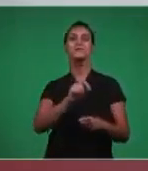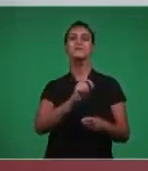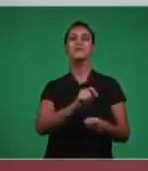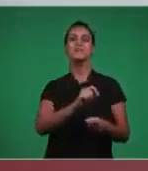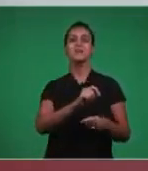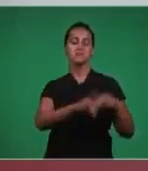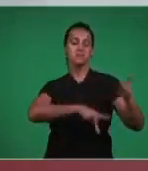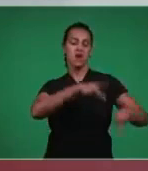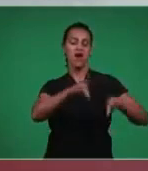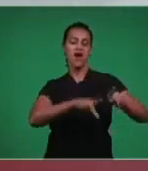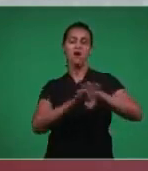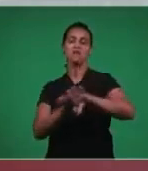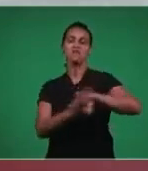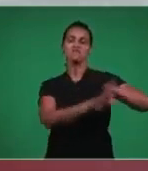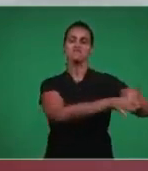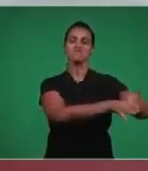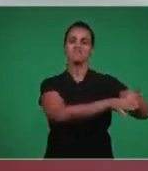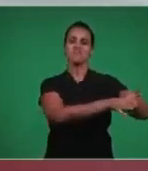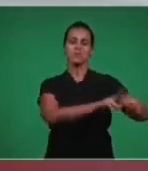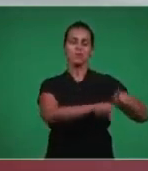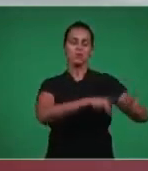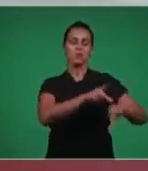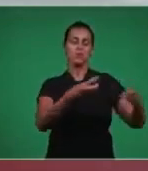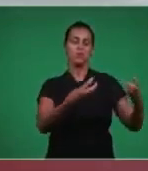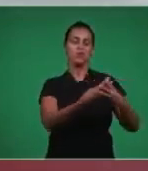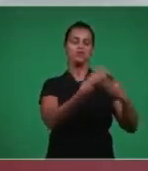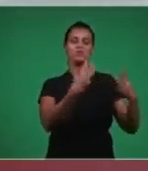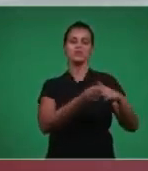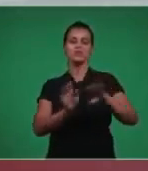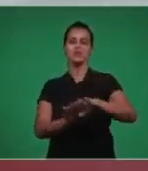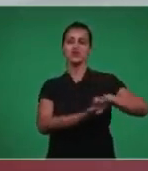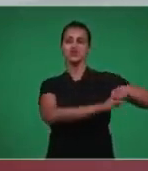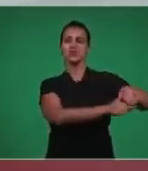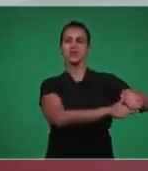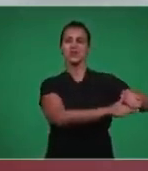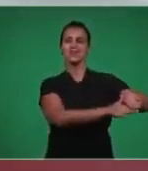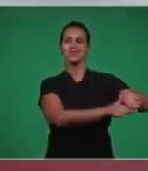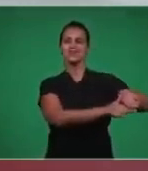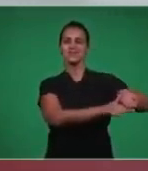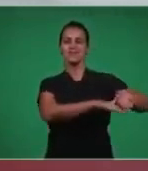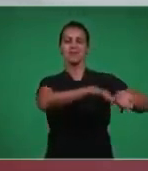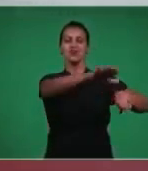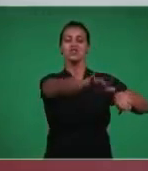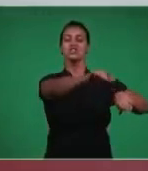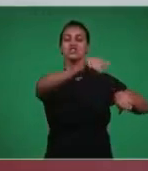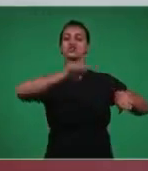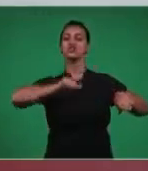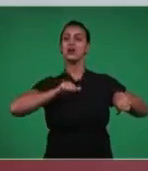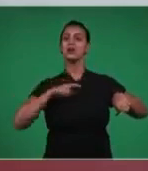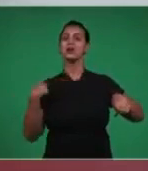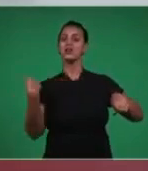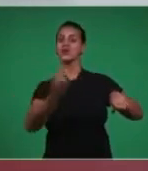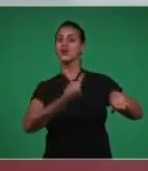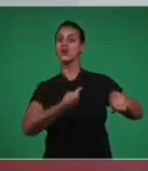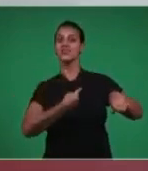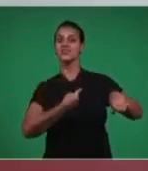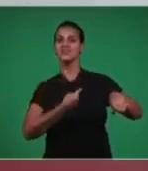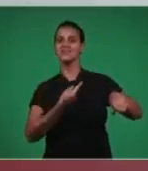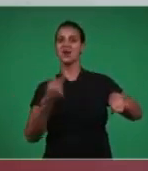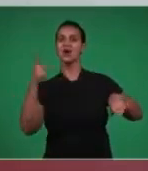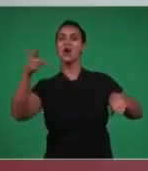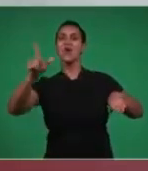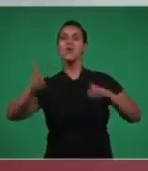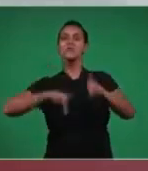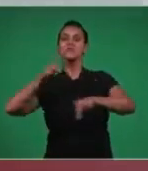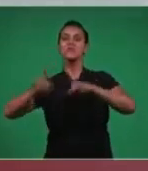removed because it didn't believe in the Savior. And we that didn't deserve, the ones that were in darkness,